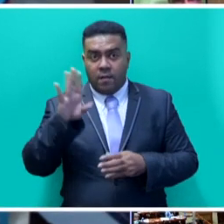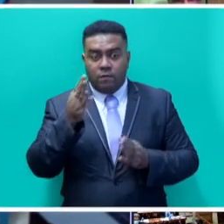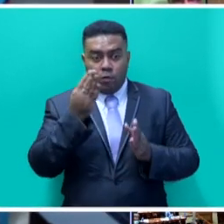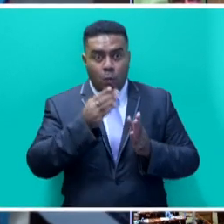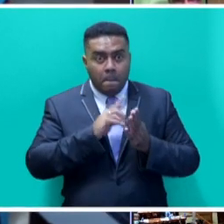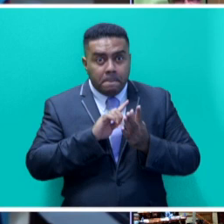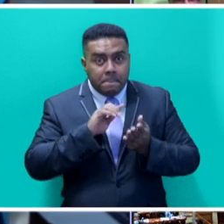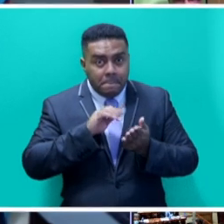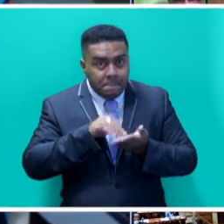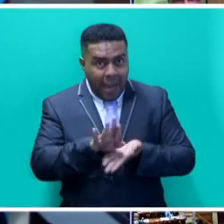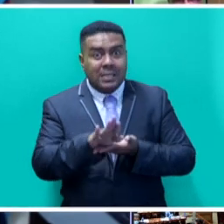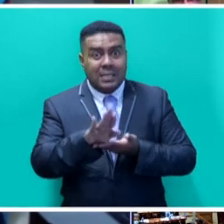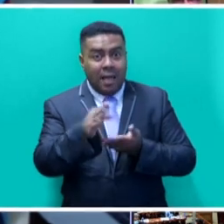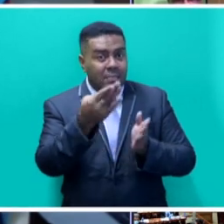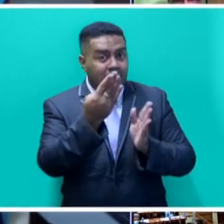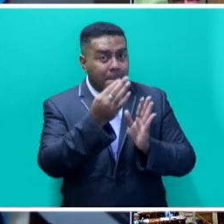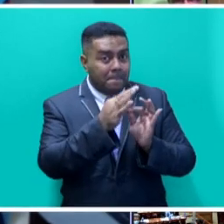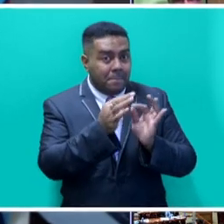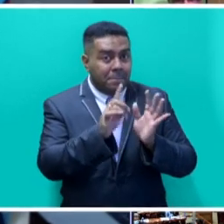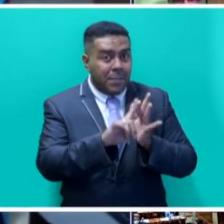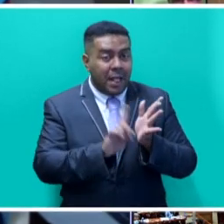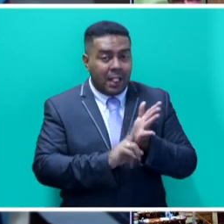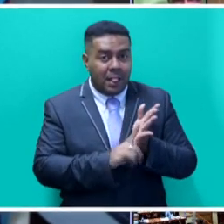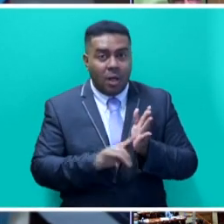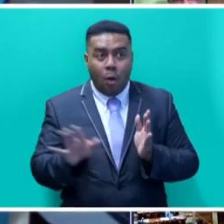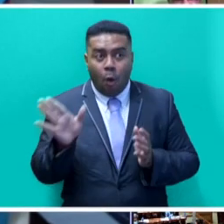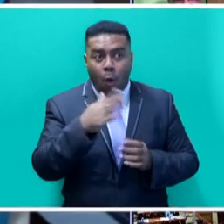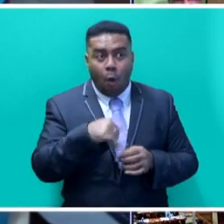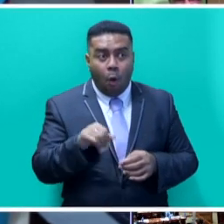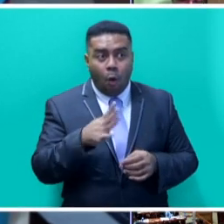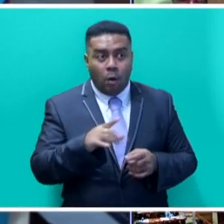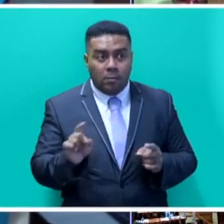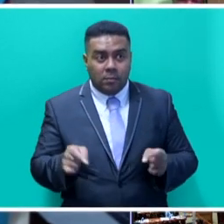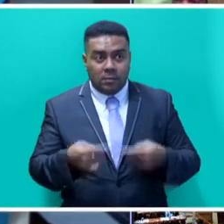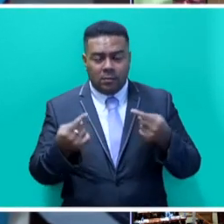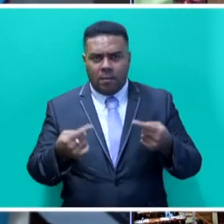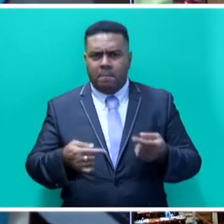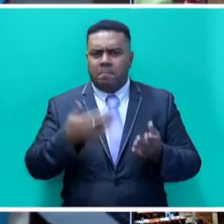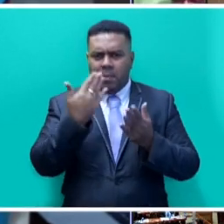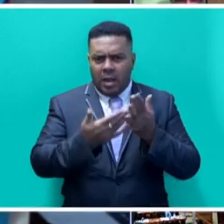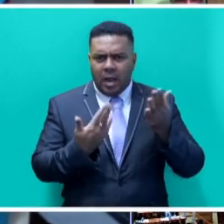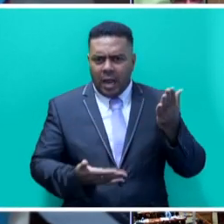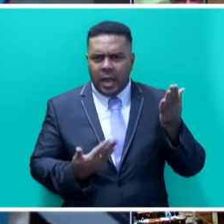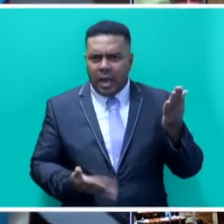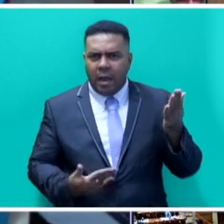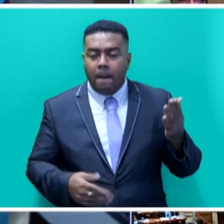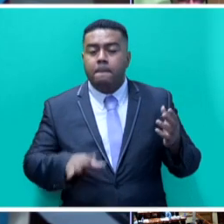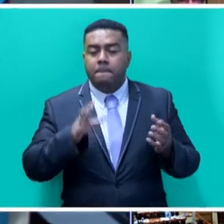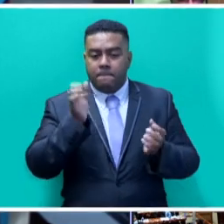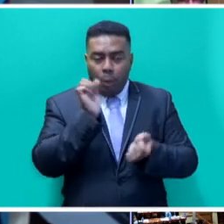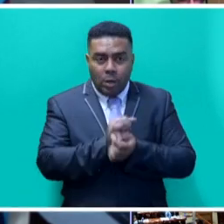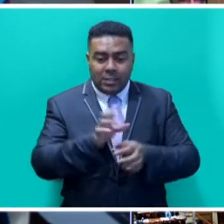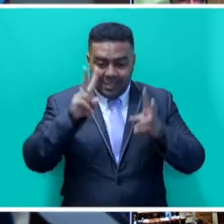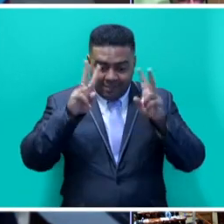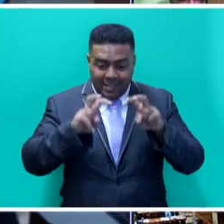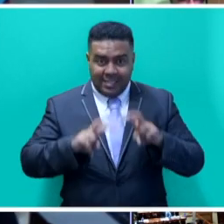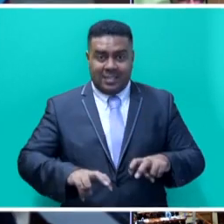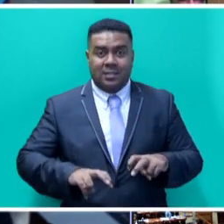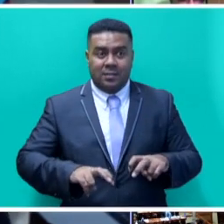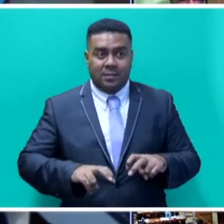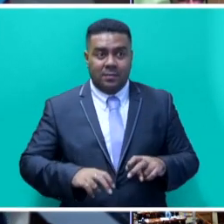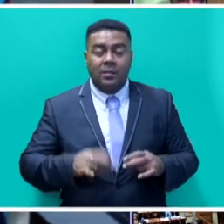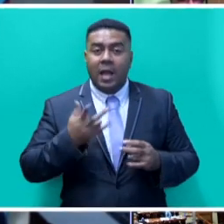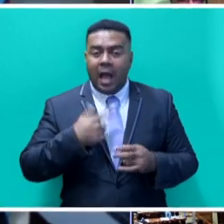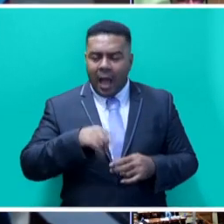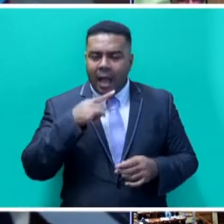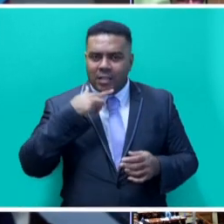bill, for all of those members of the opposition who are harping about police investigation, I